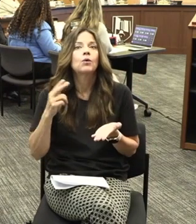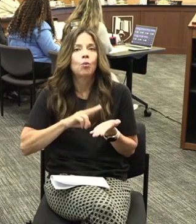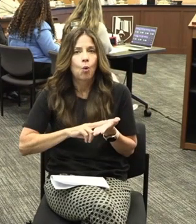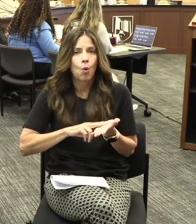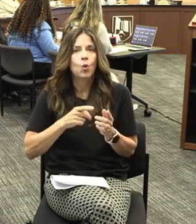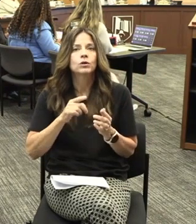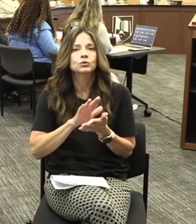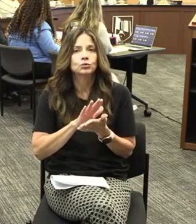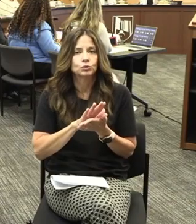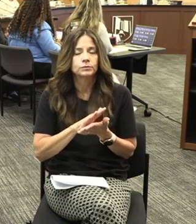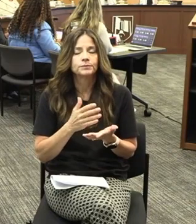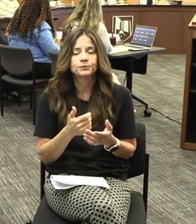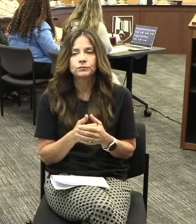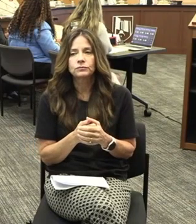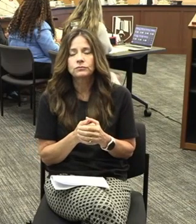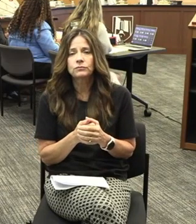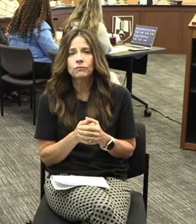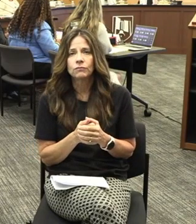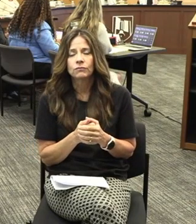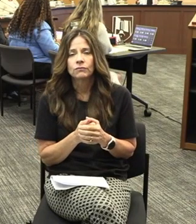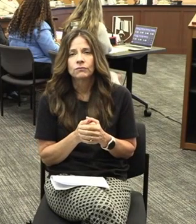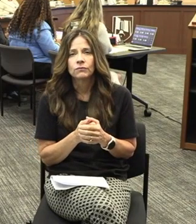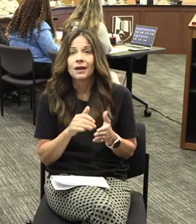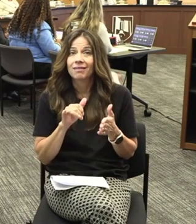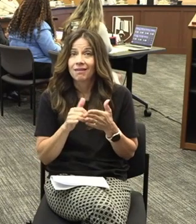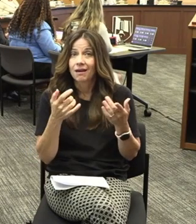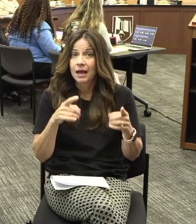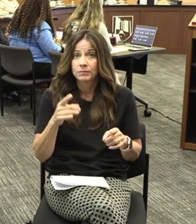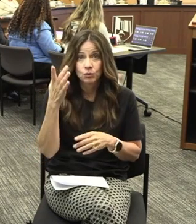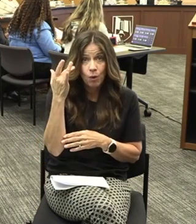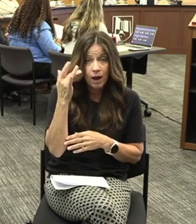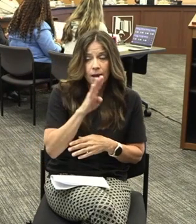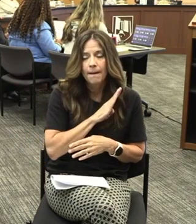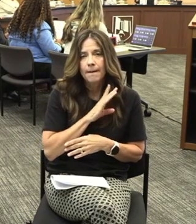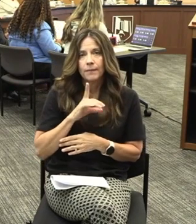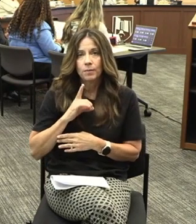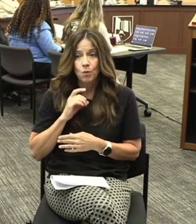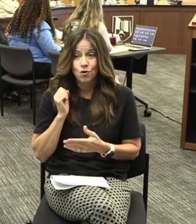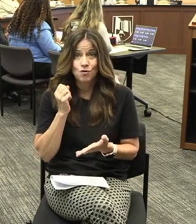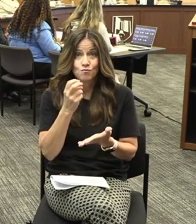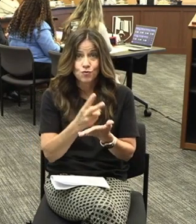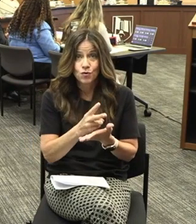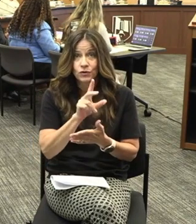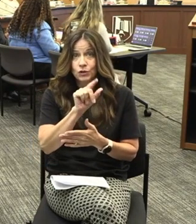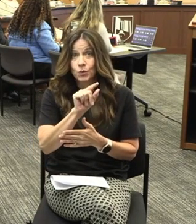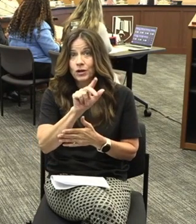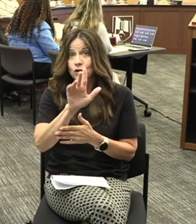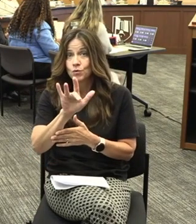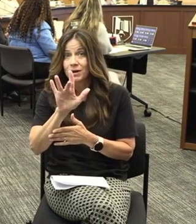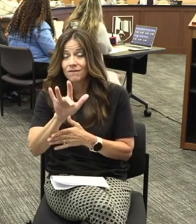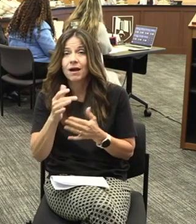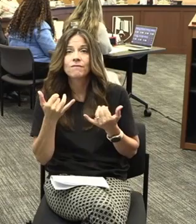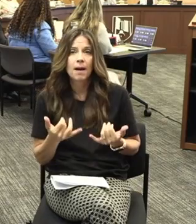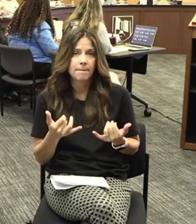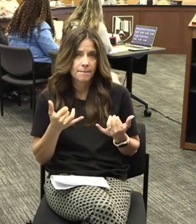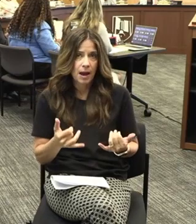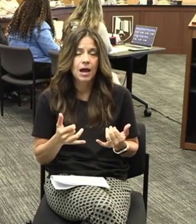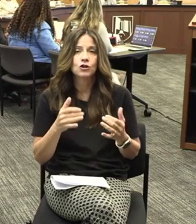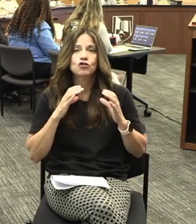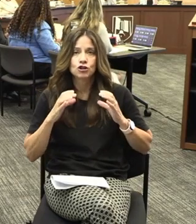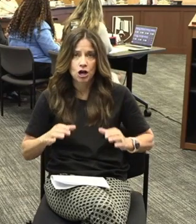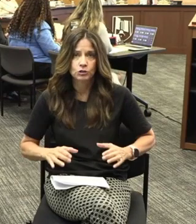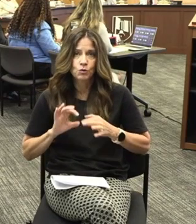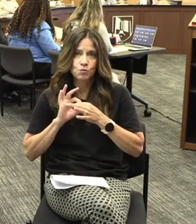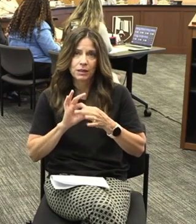enroll phase. And all of that happens because this board approved in October of 2025 a modern customer